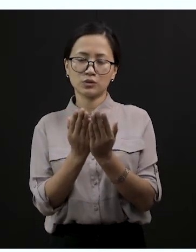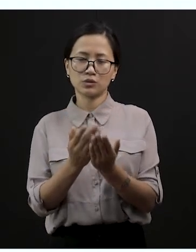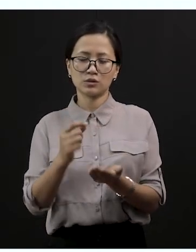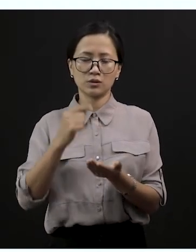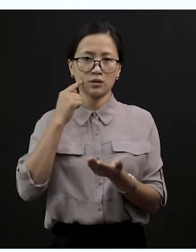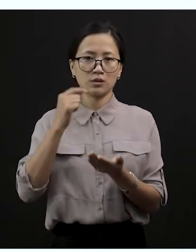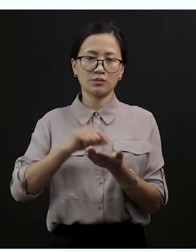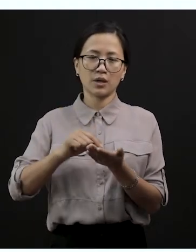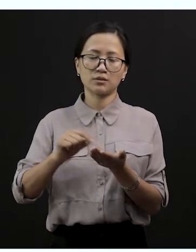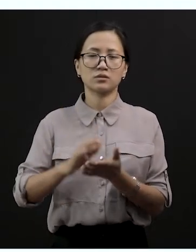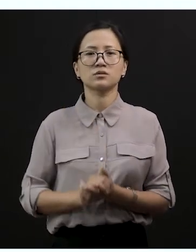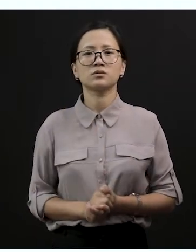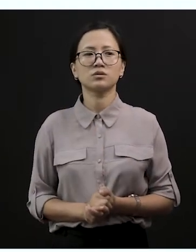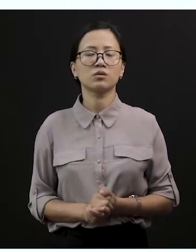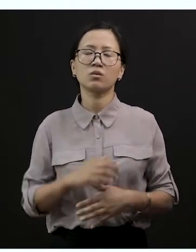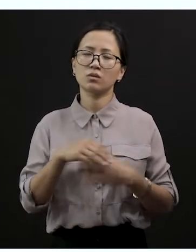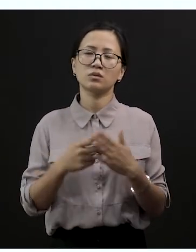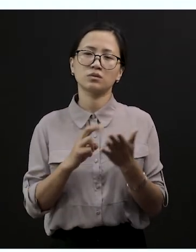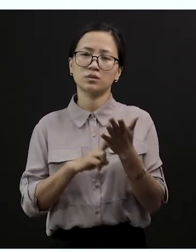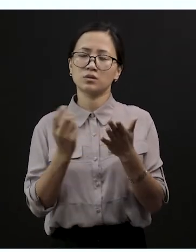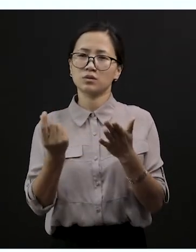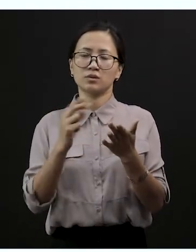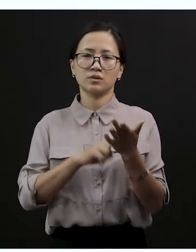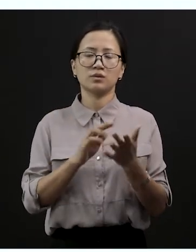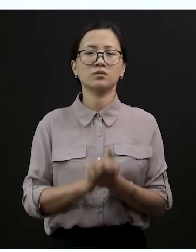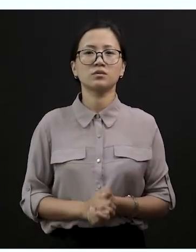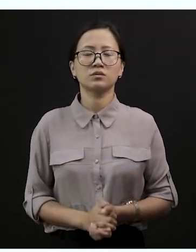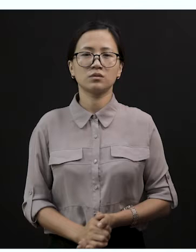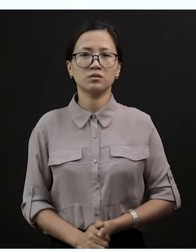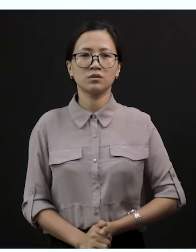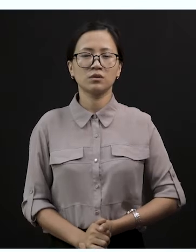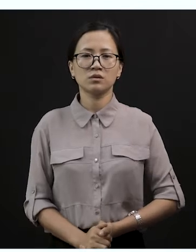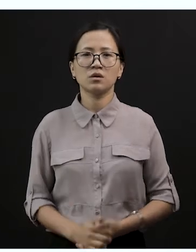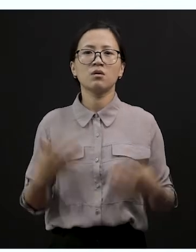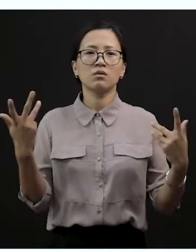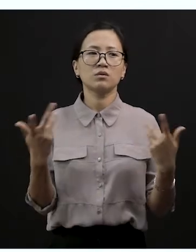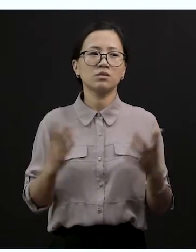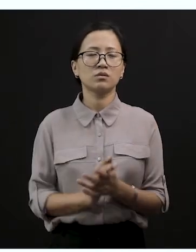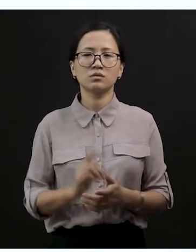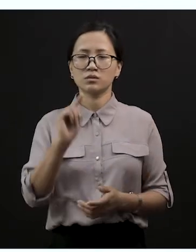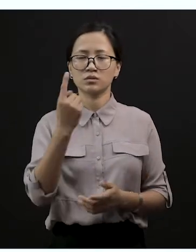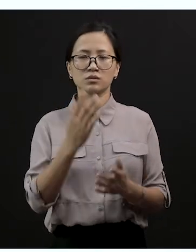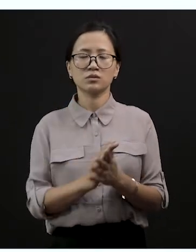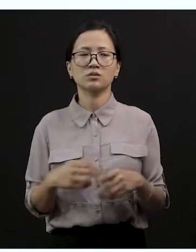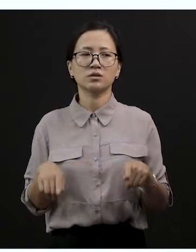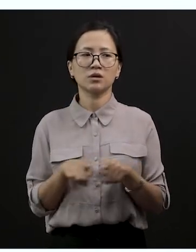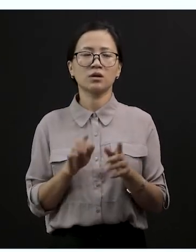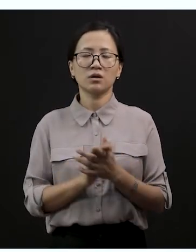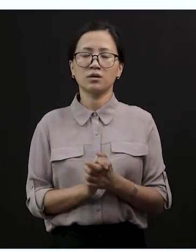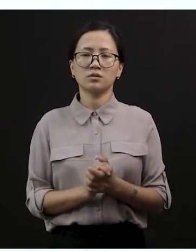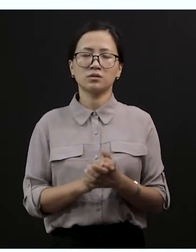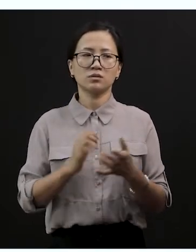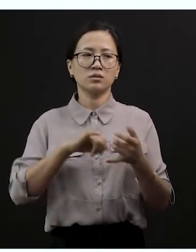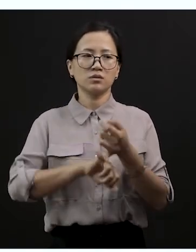and all. They are also known as nouns. Okay, now what is singular and plural form,